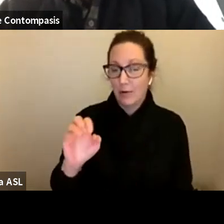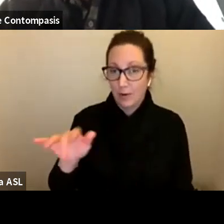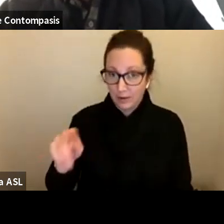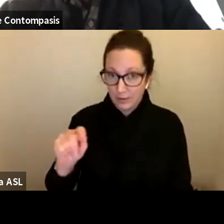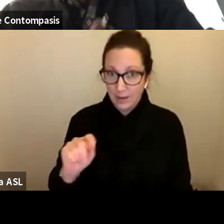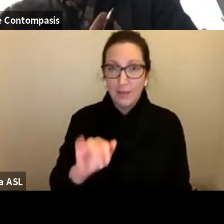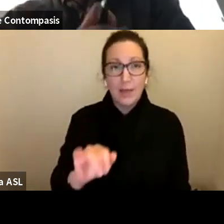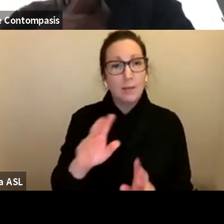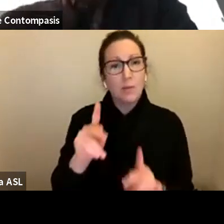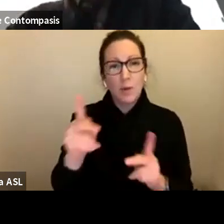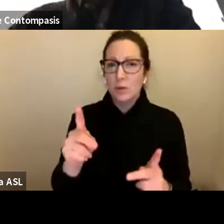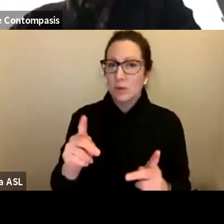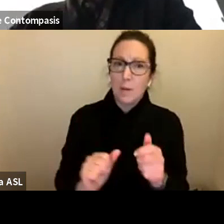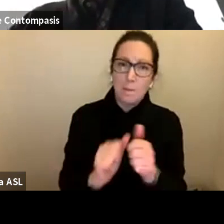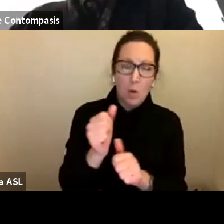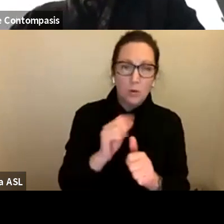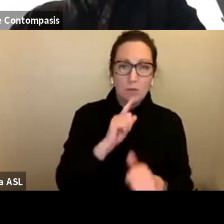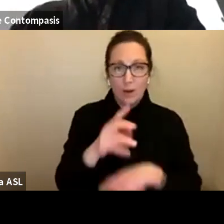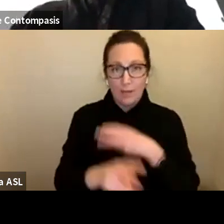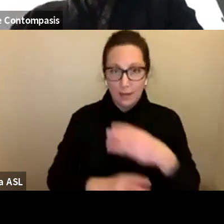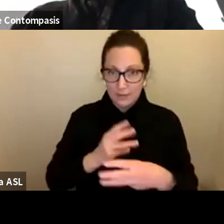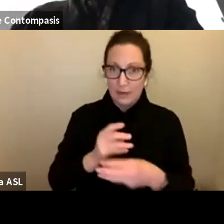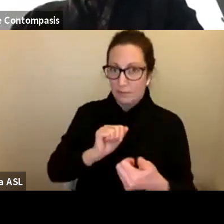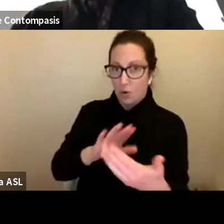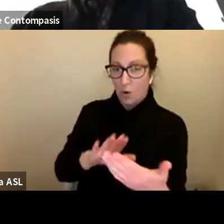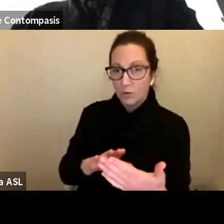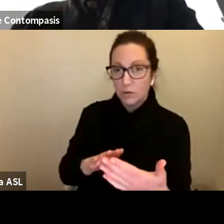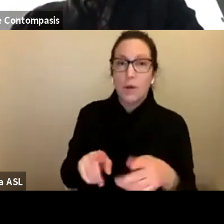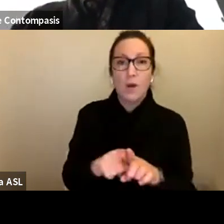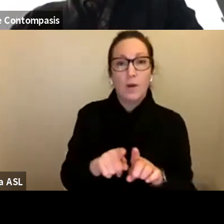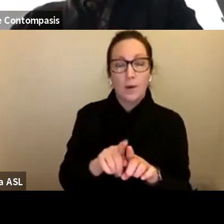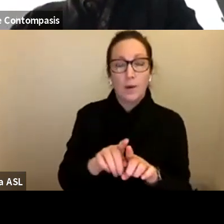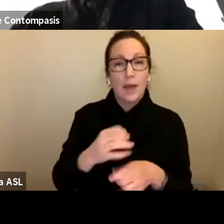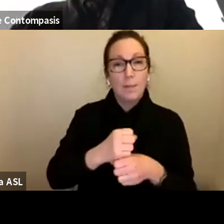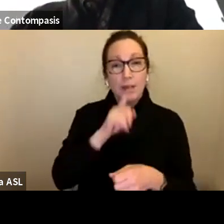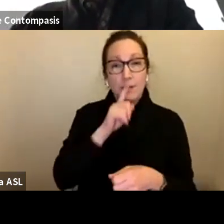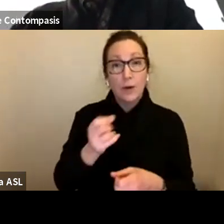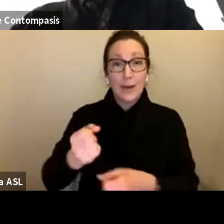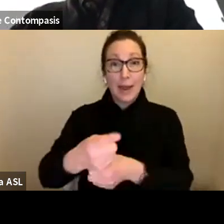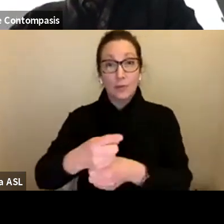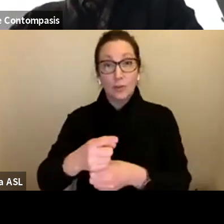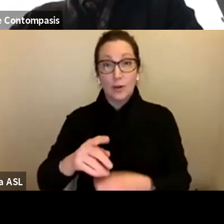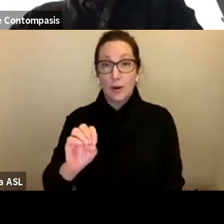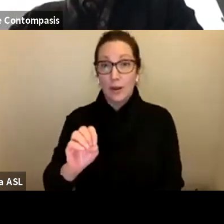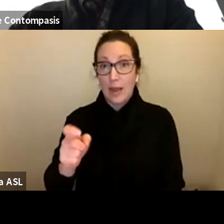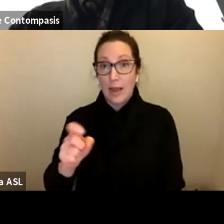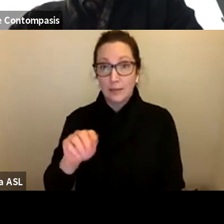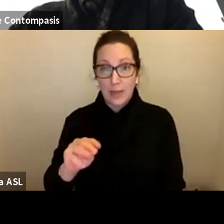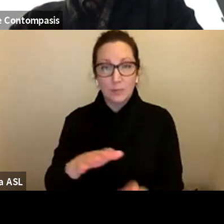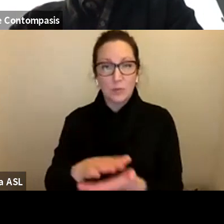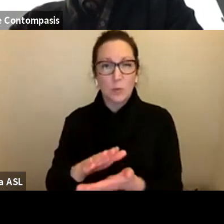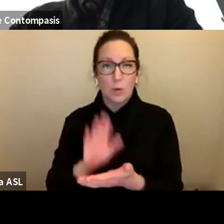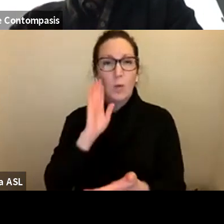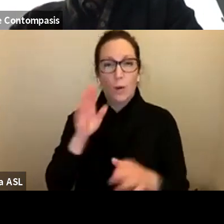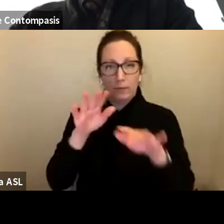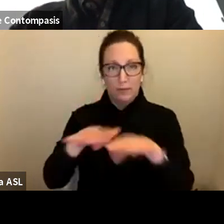realistic approach under the conditions of this school year. It also ensures that the next year, the exam schools will look more like the city of Boston.